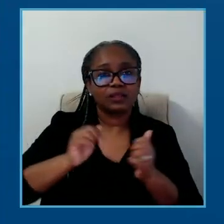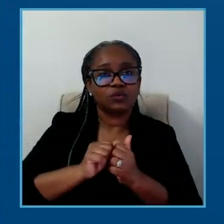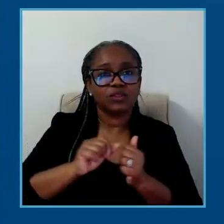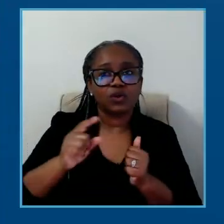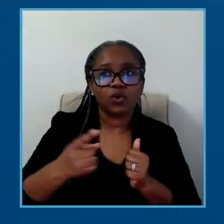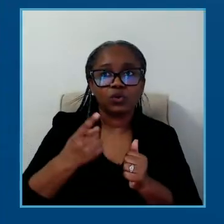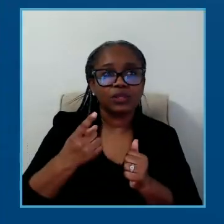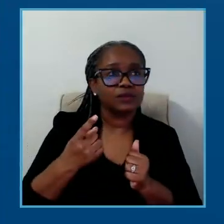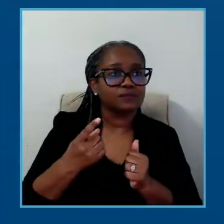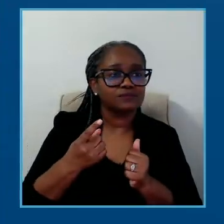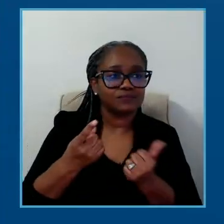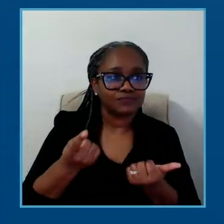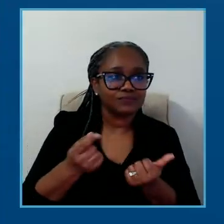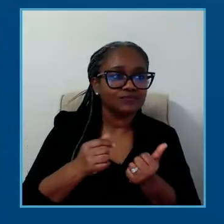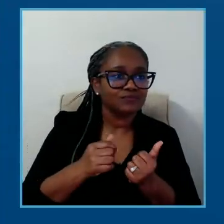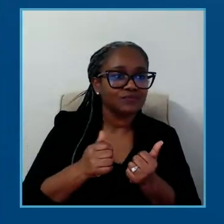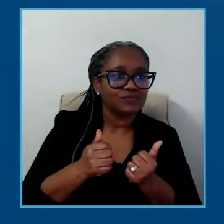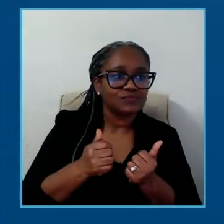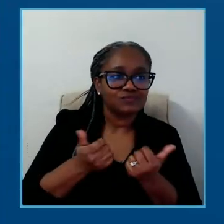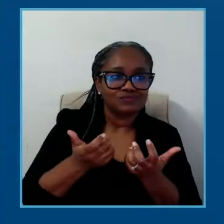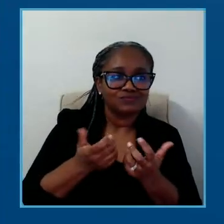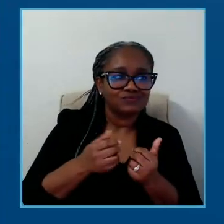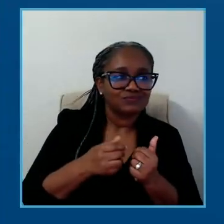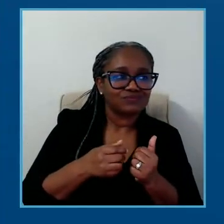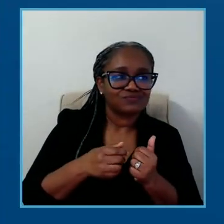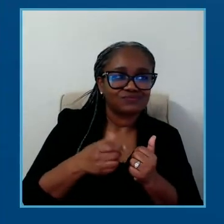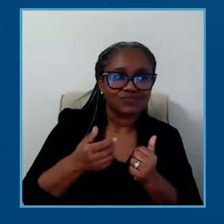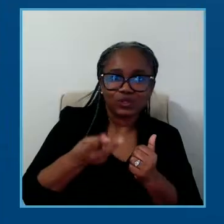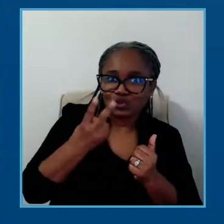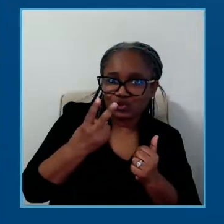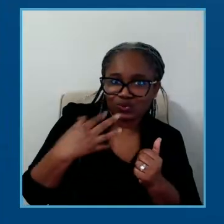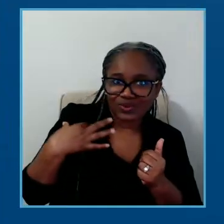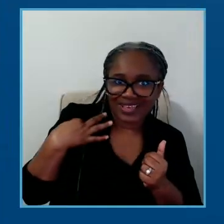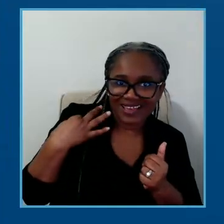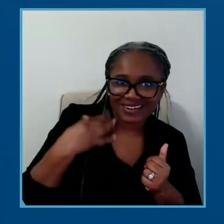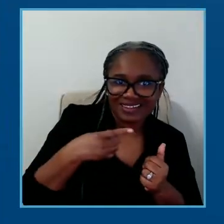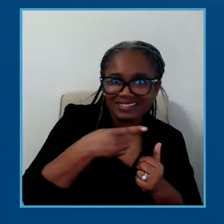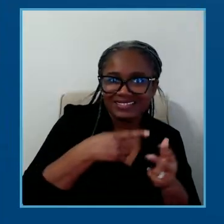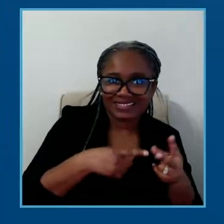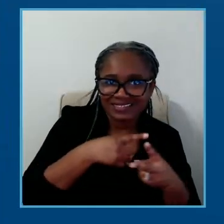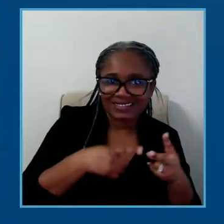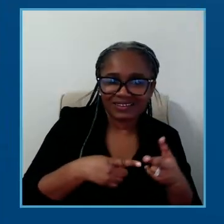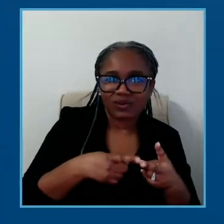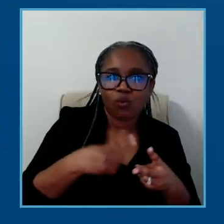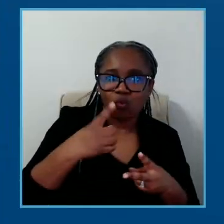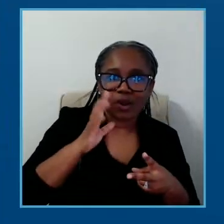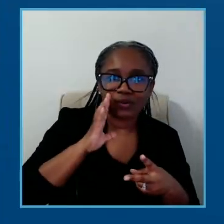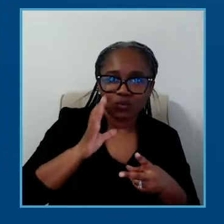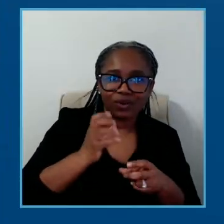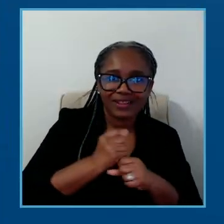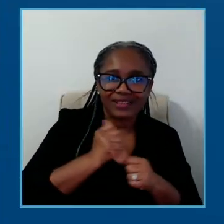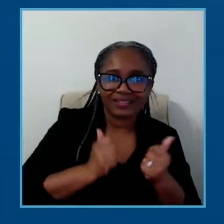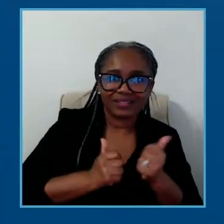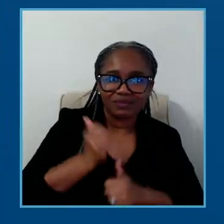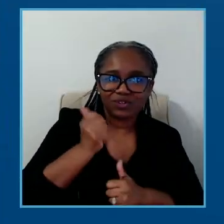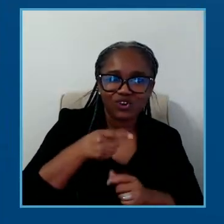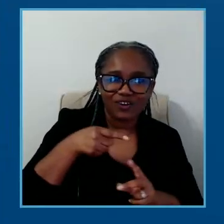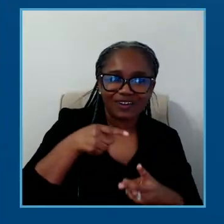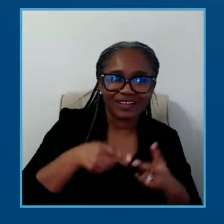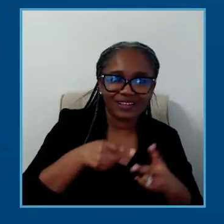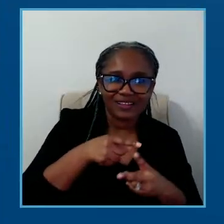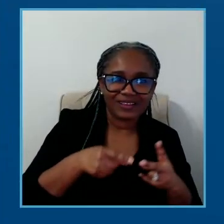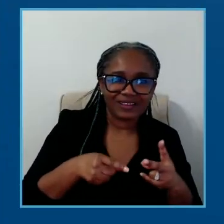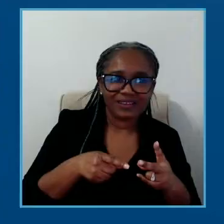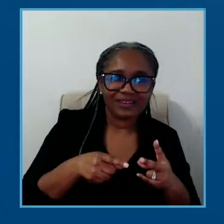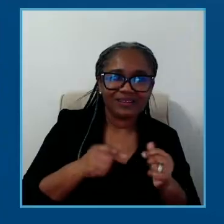be highly unusual, one of those people is going to achieve a majority. And it seems the problem